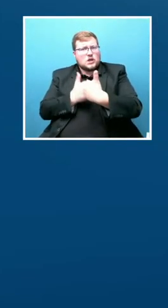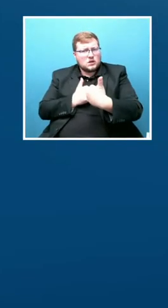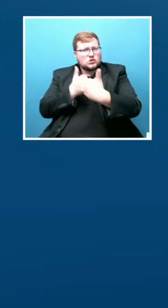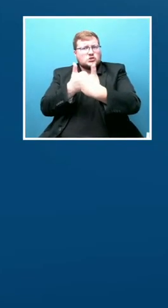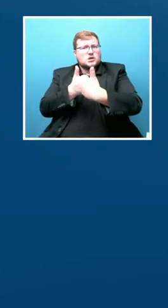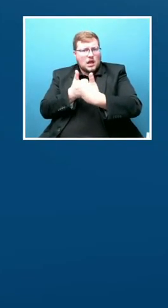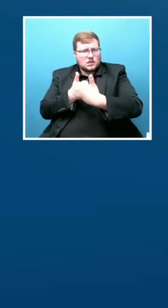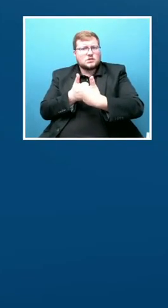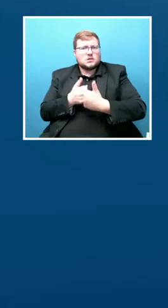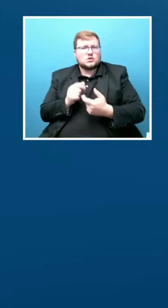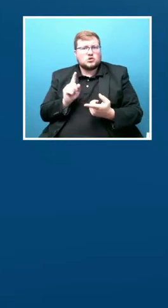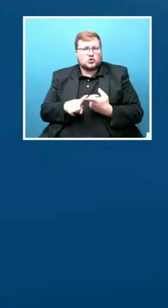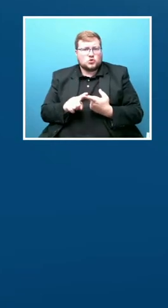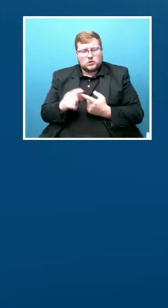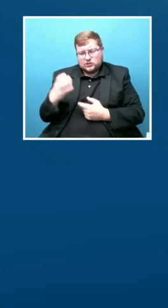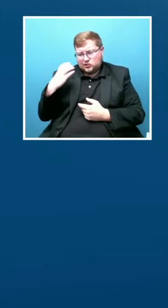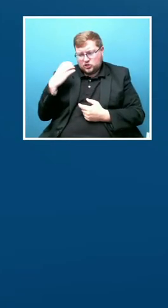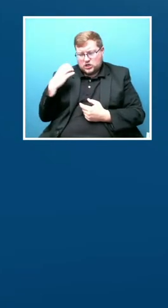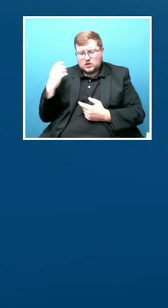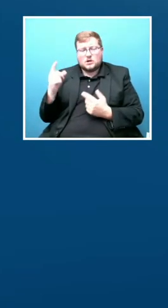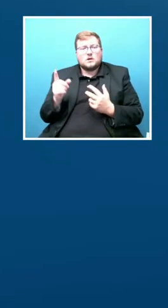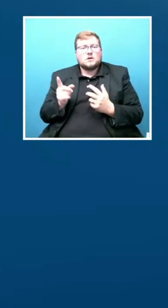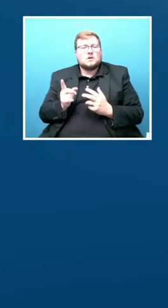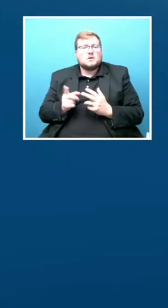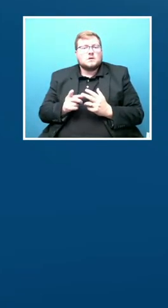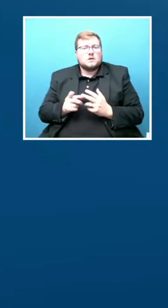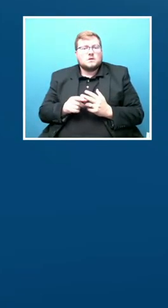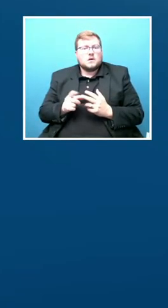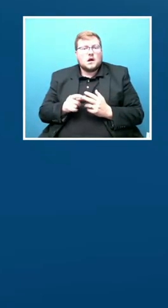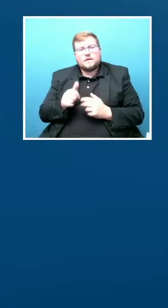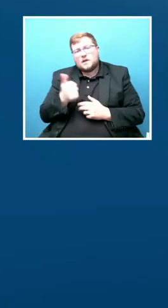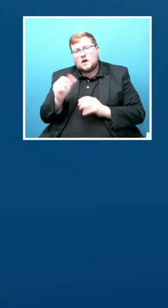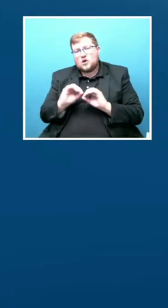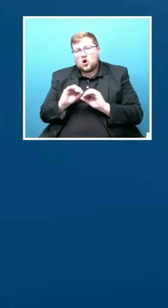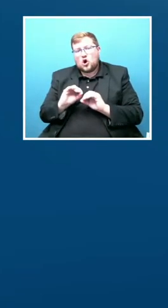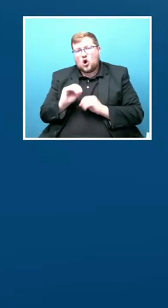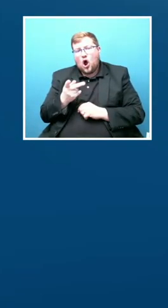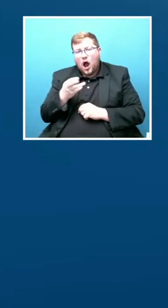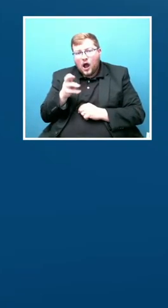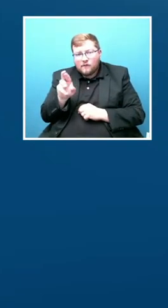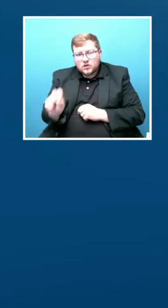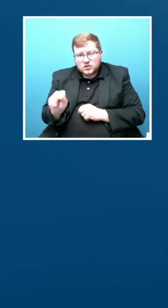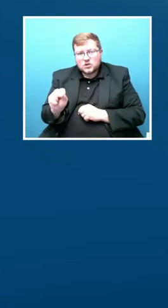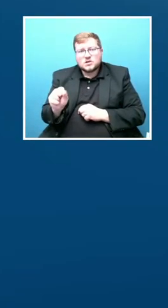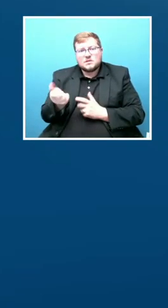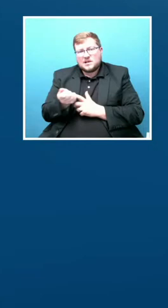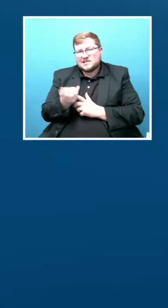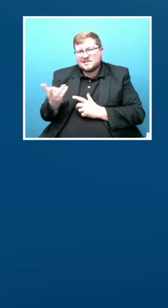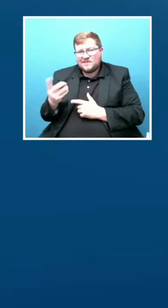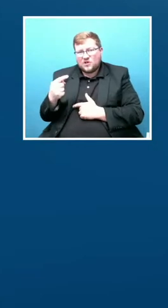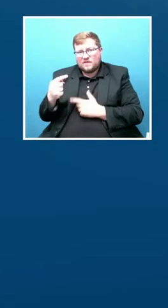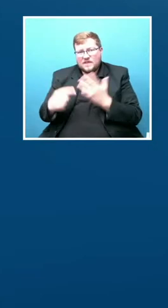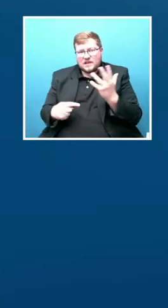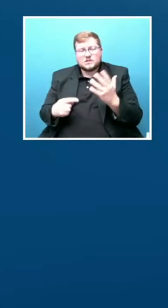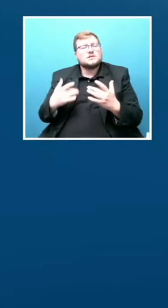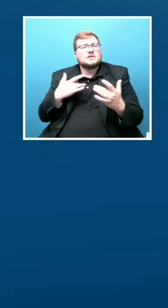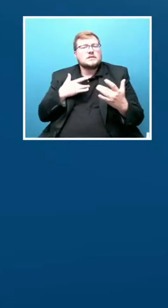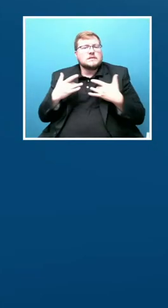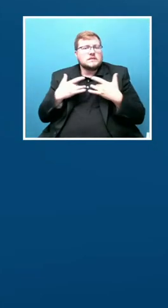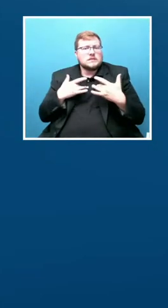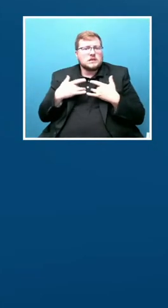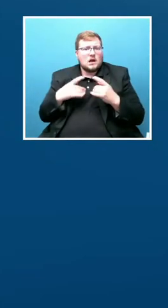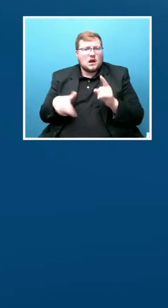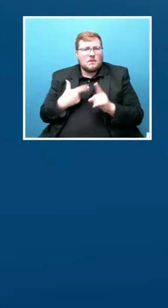to the chair and to, you know, the officers on a number of things concerning the